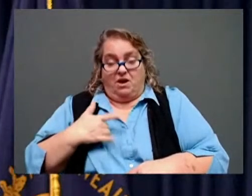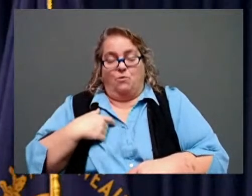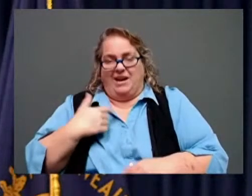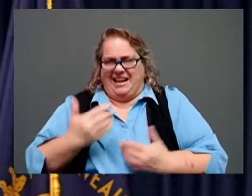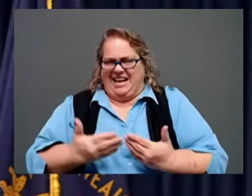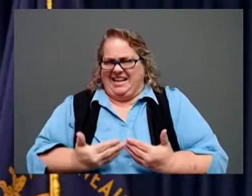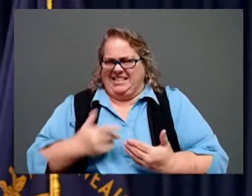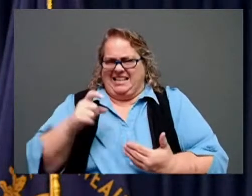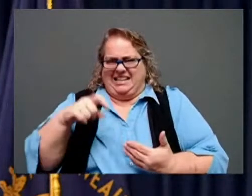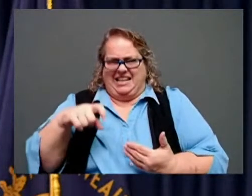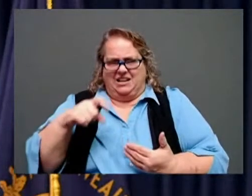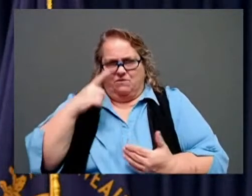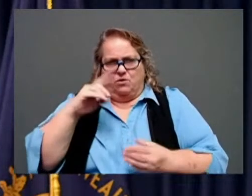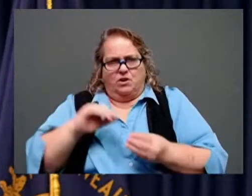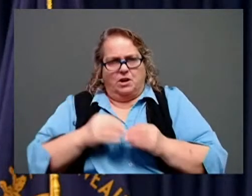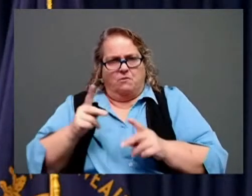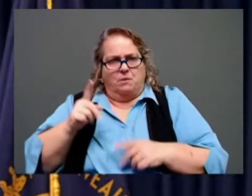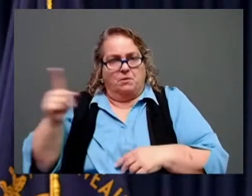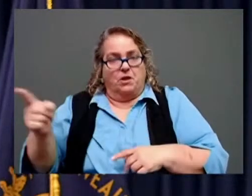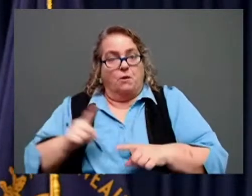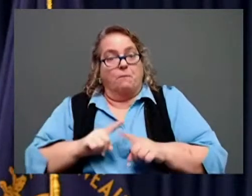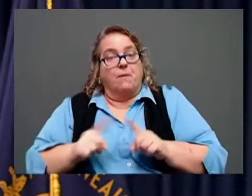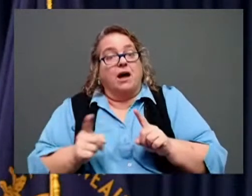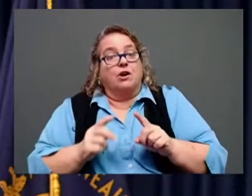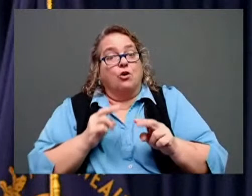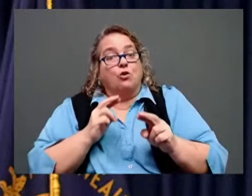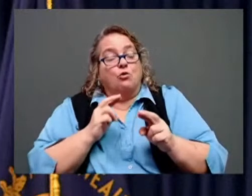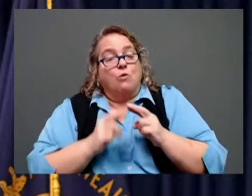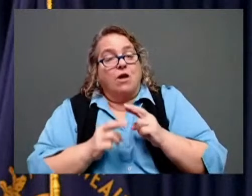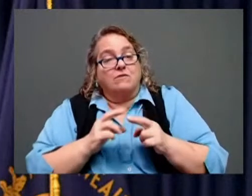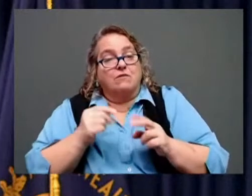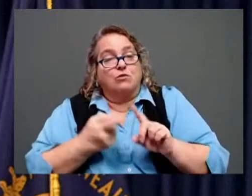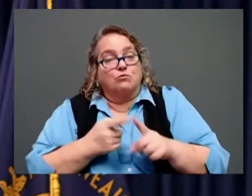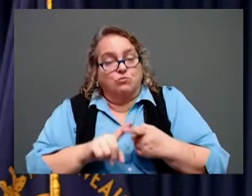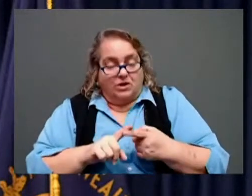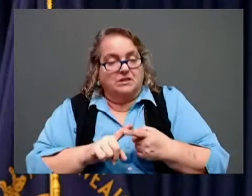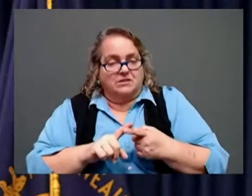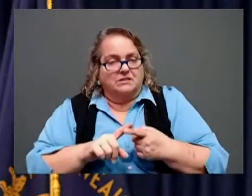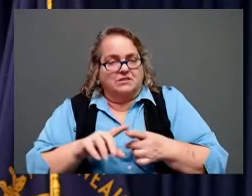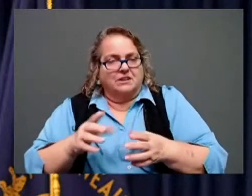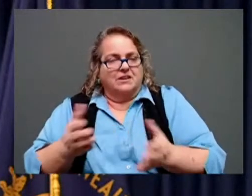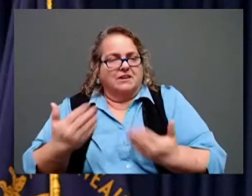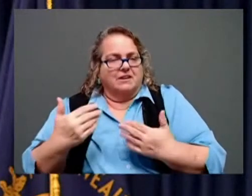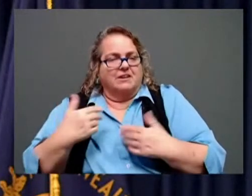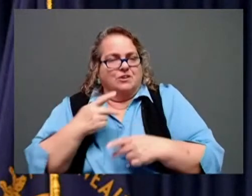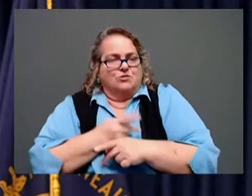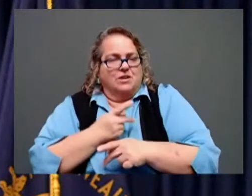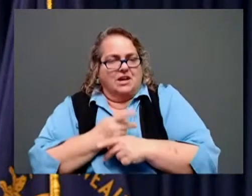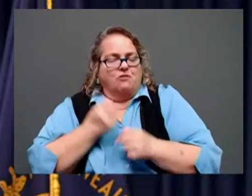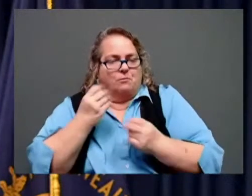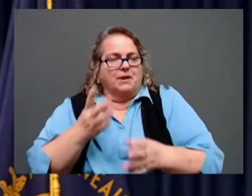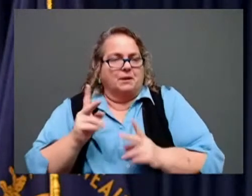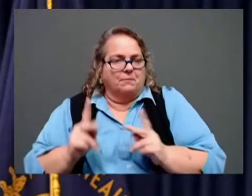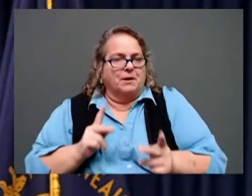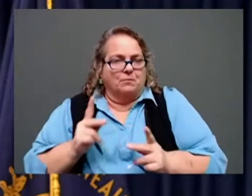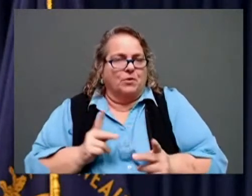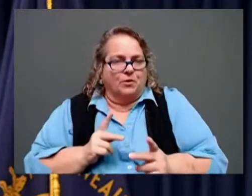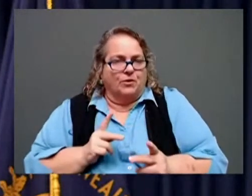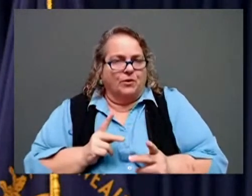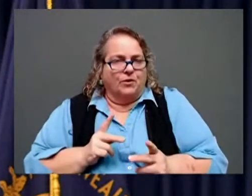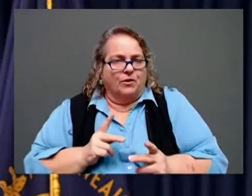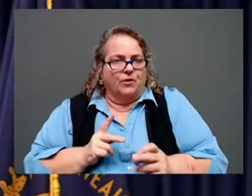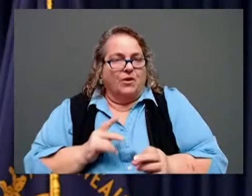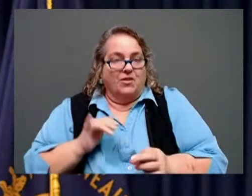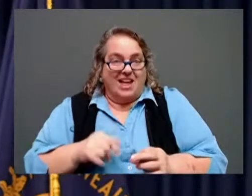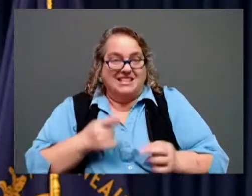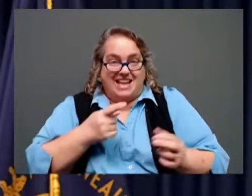there. But relatives and friends said, come on in, we'll take care of you as long as you need. And that's happening right